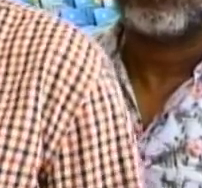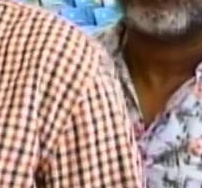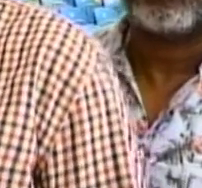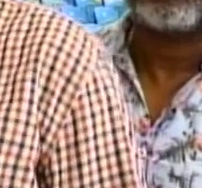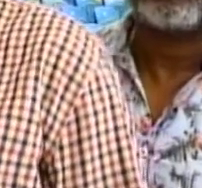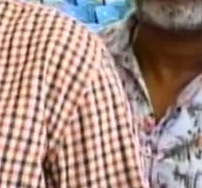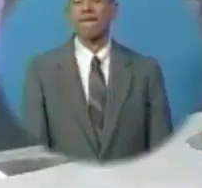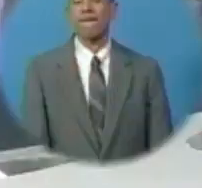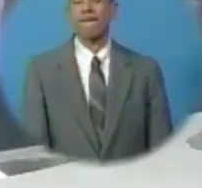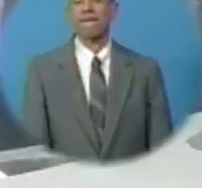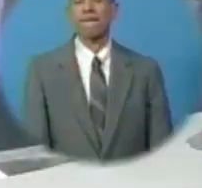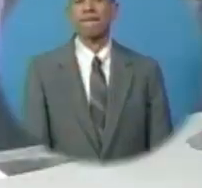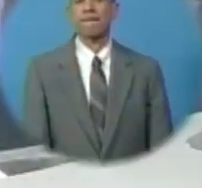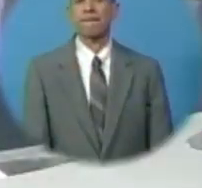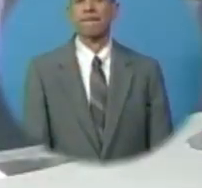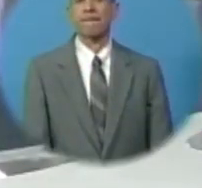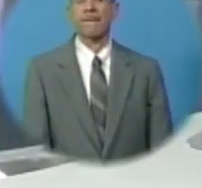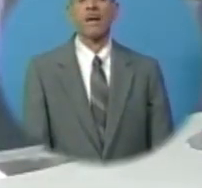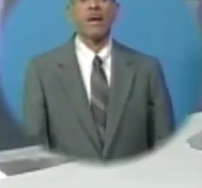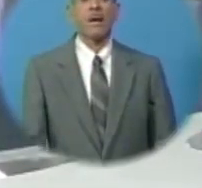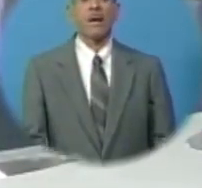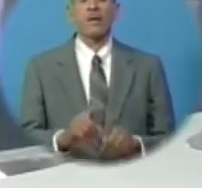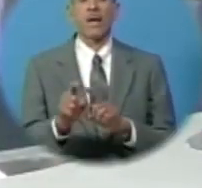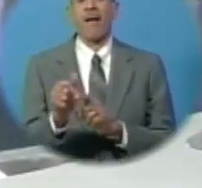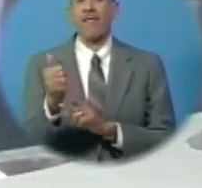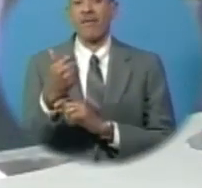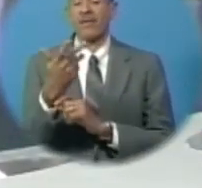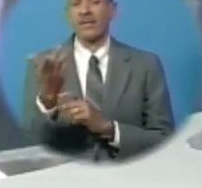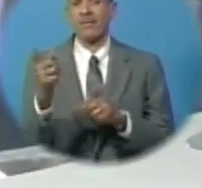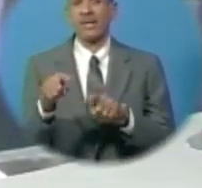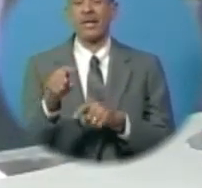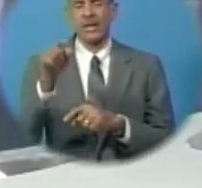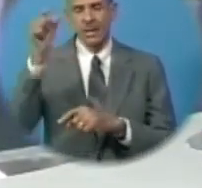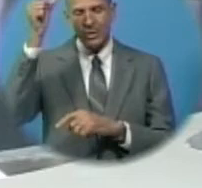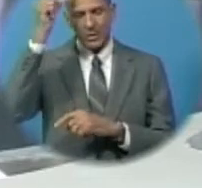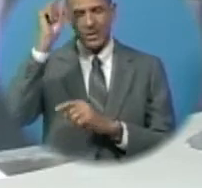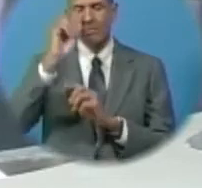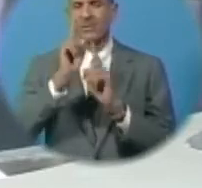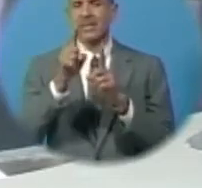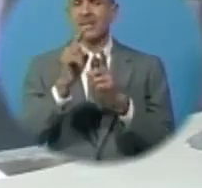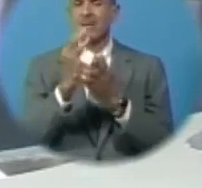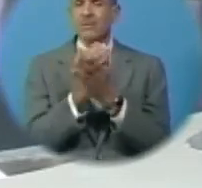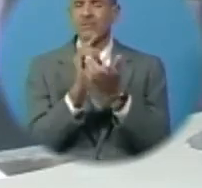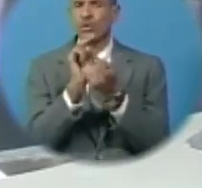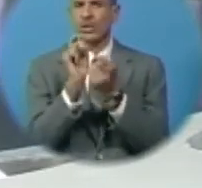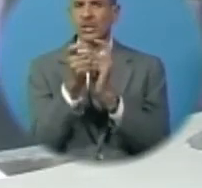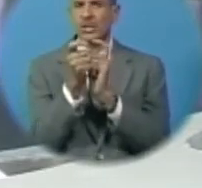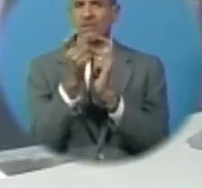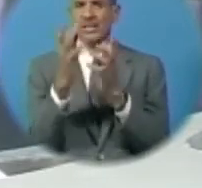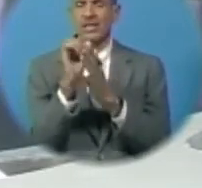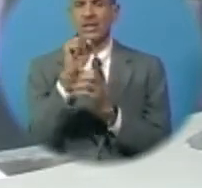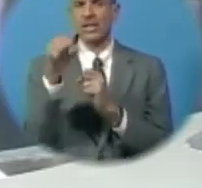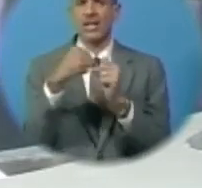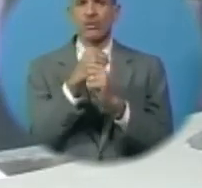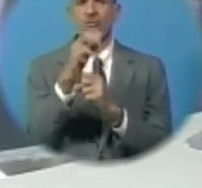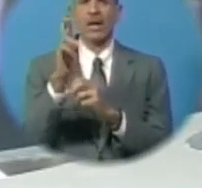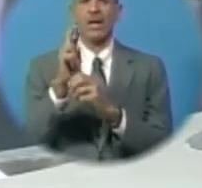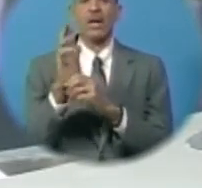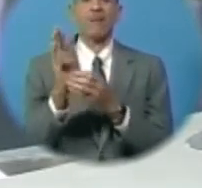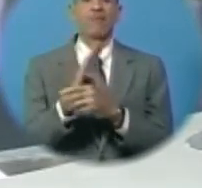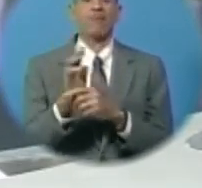plastic bottle. Regarding other events, Mr. Jokes revealed slight changes to the setting for this year's Reggae Beach